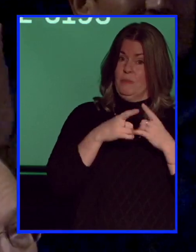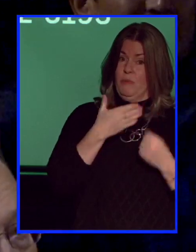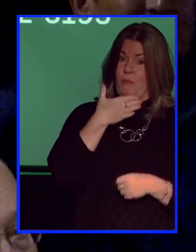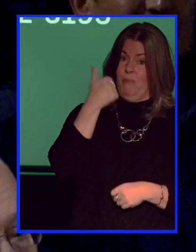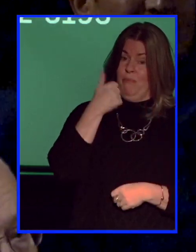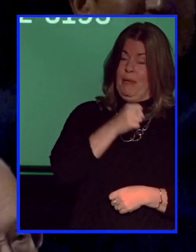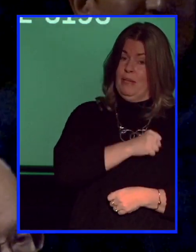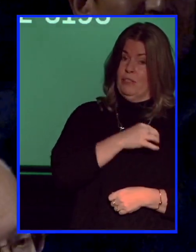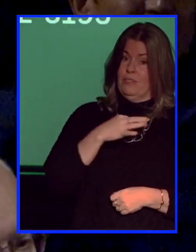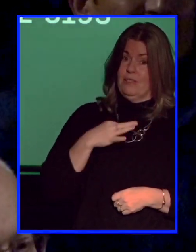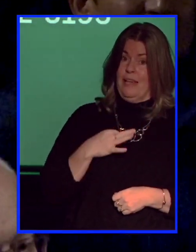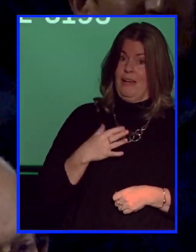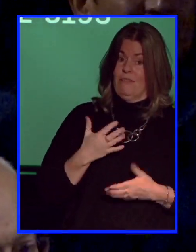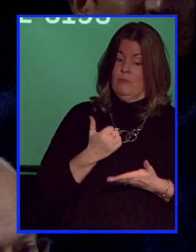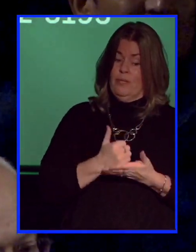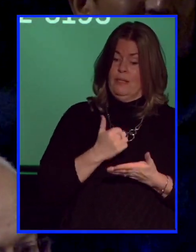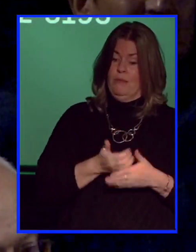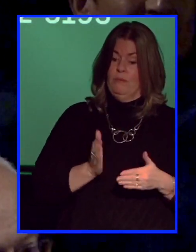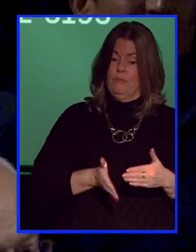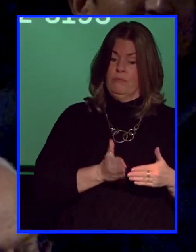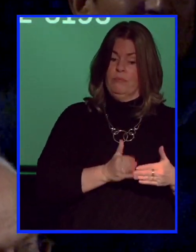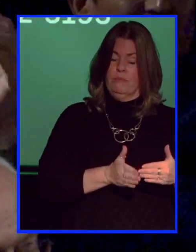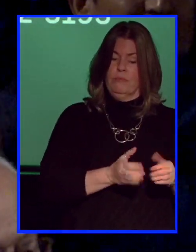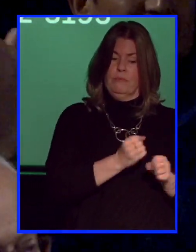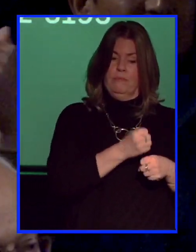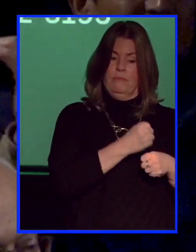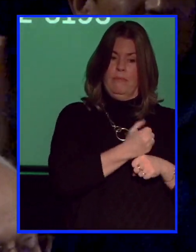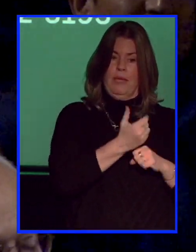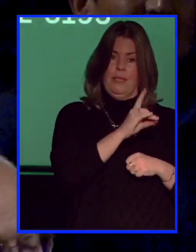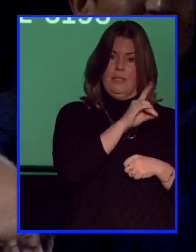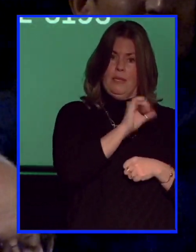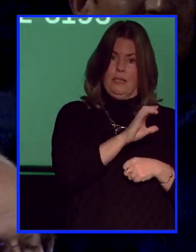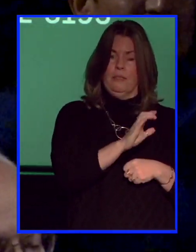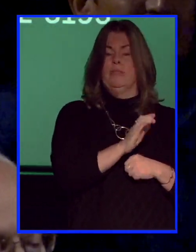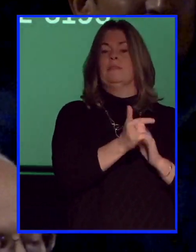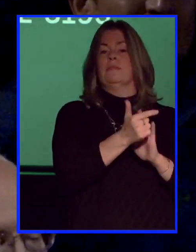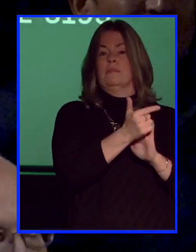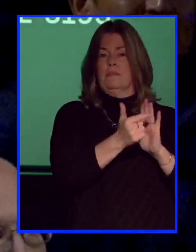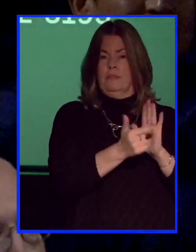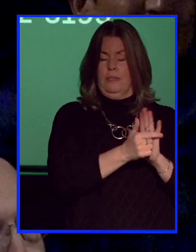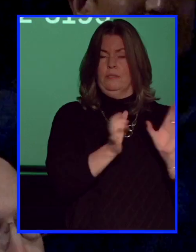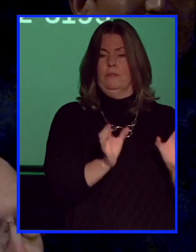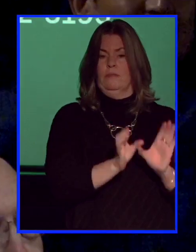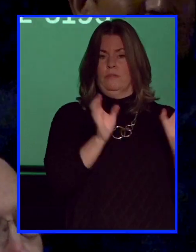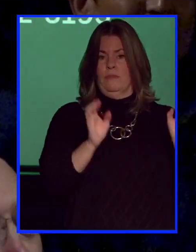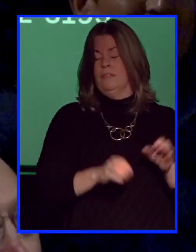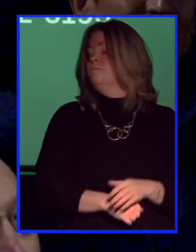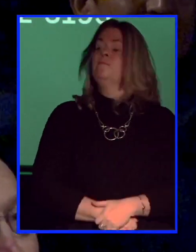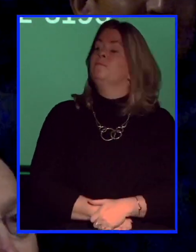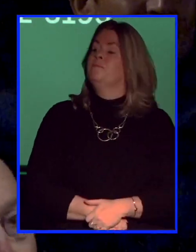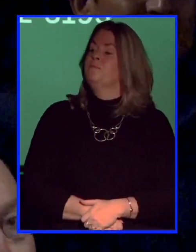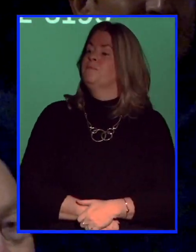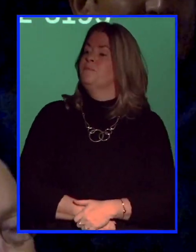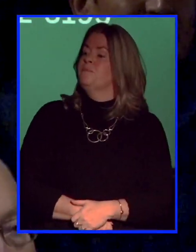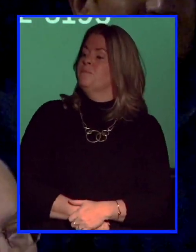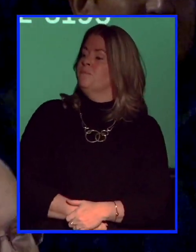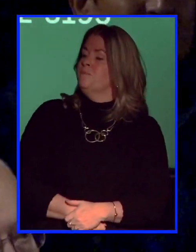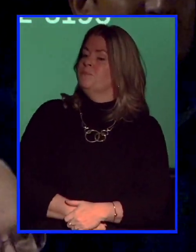staffed in these functions to make sure that our new Afghan neighbors can get their lives going. Thank